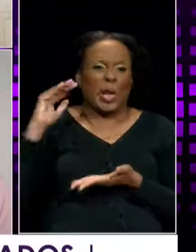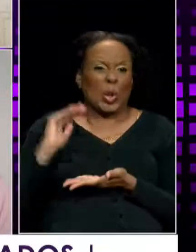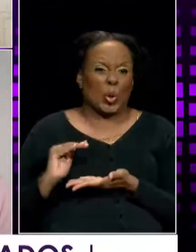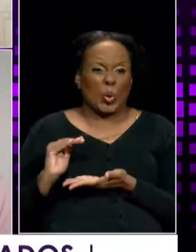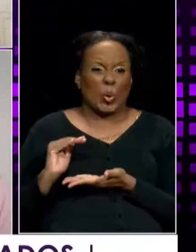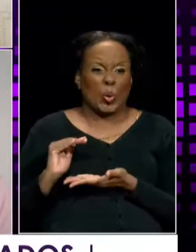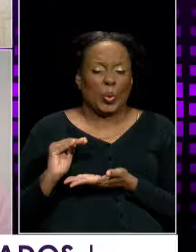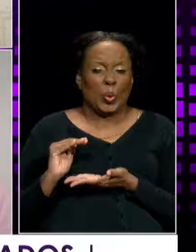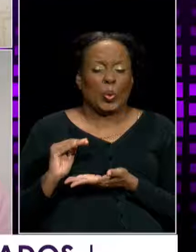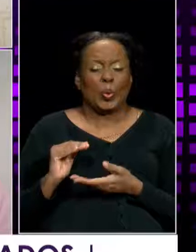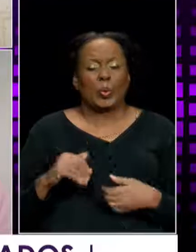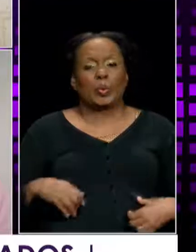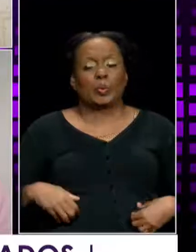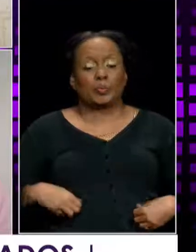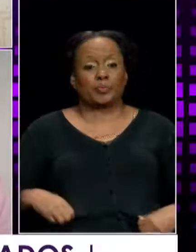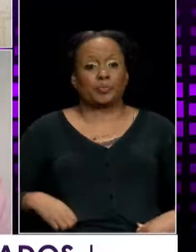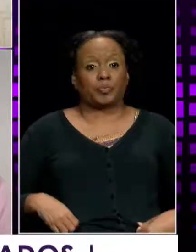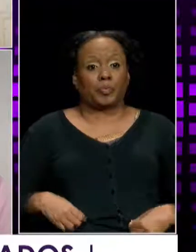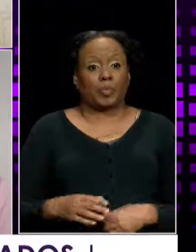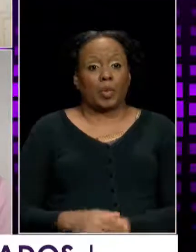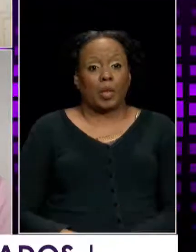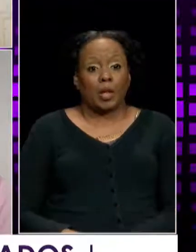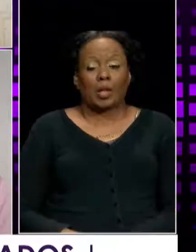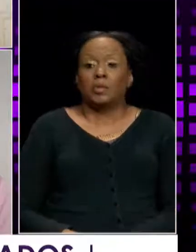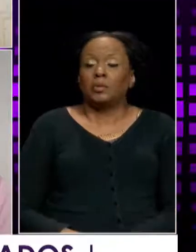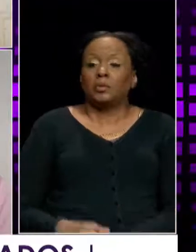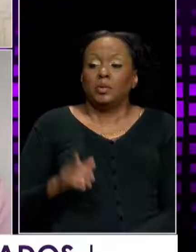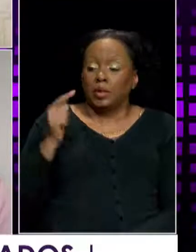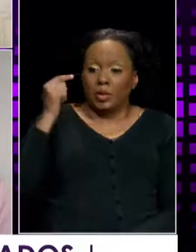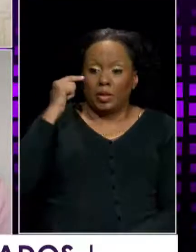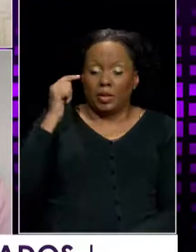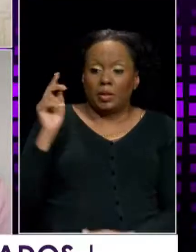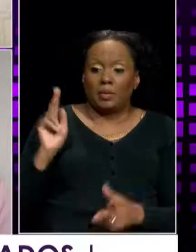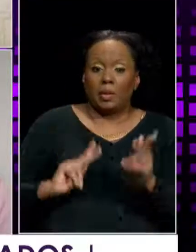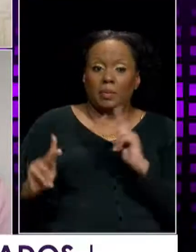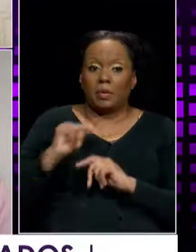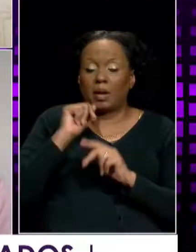issue of persons not valuing the work of young people?